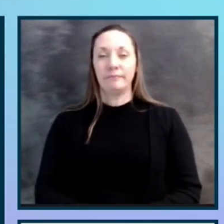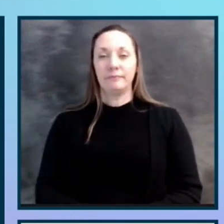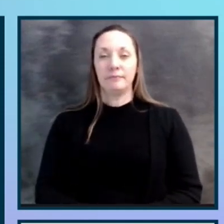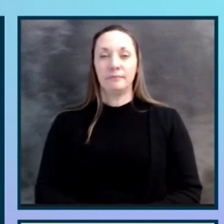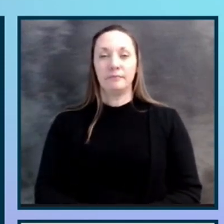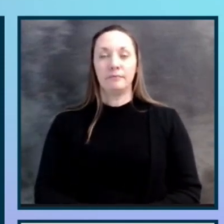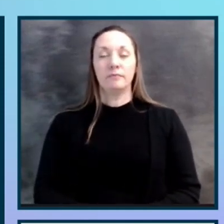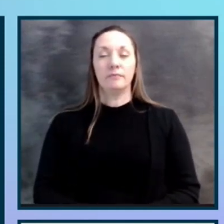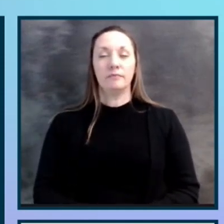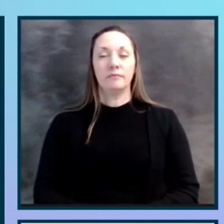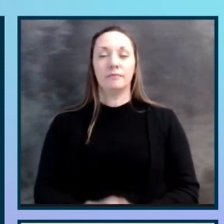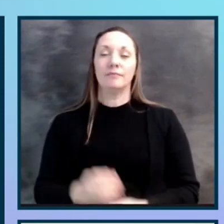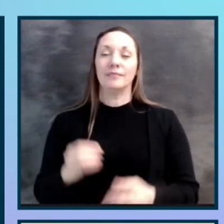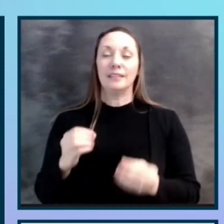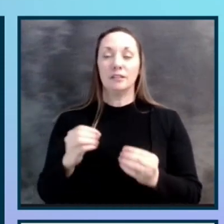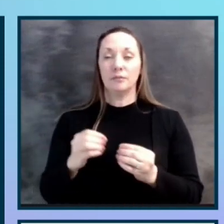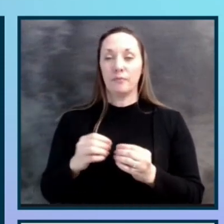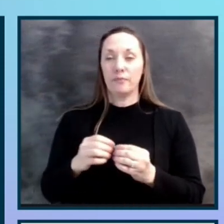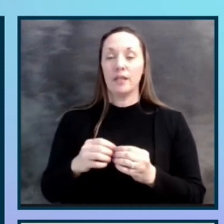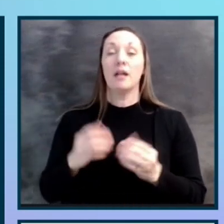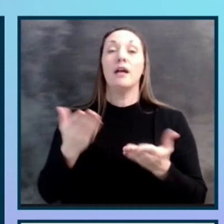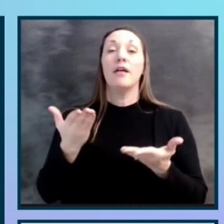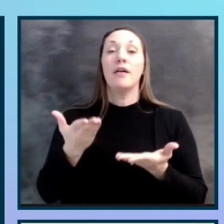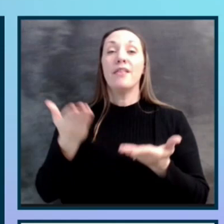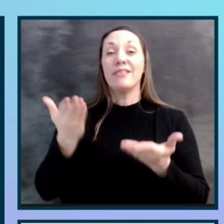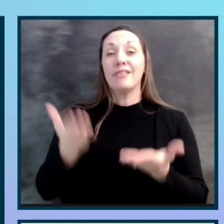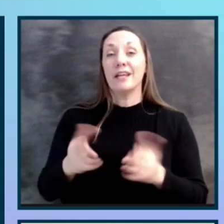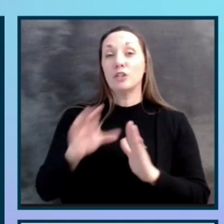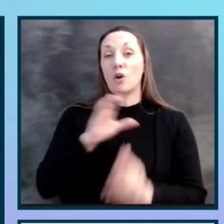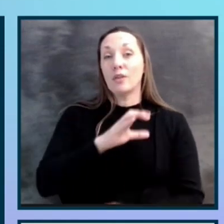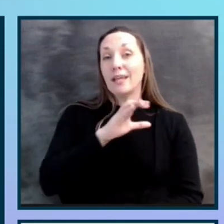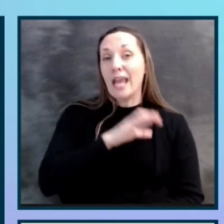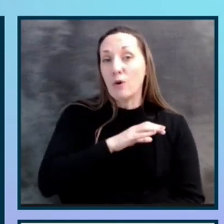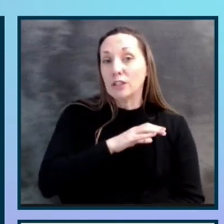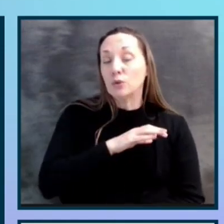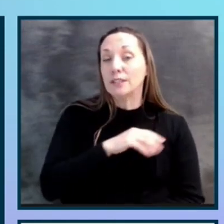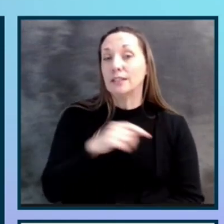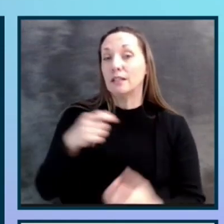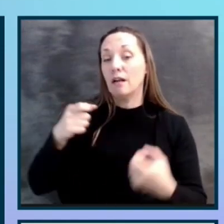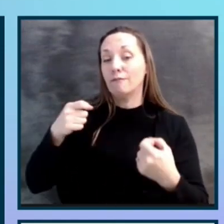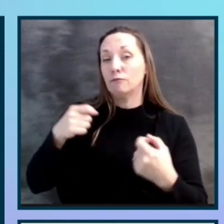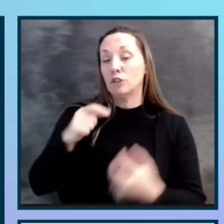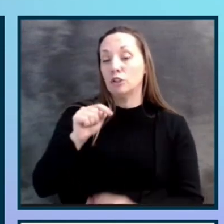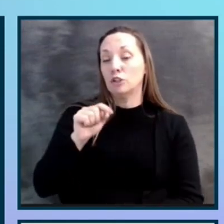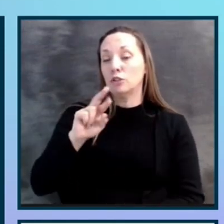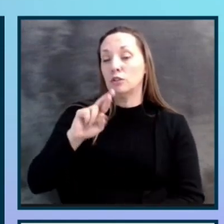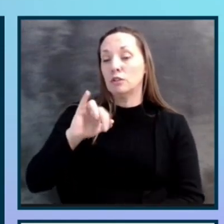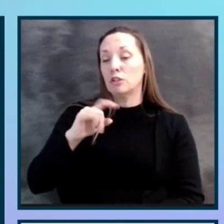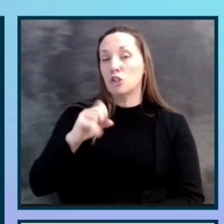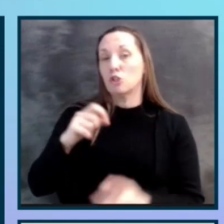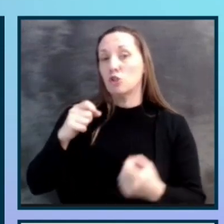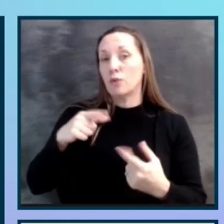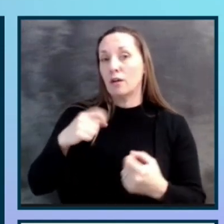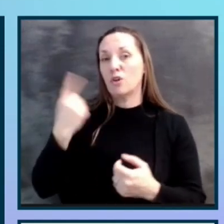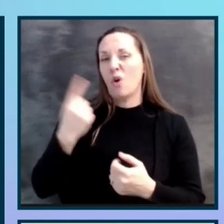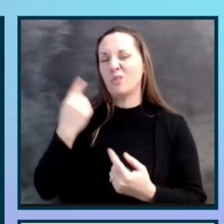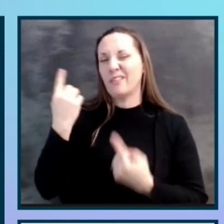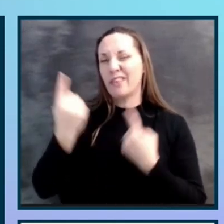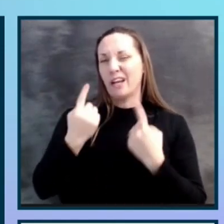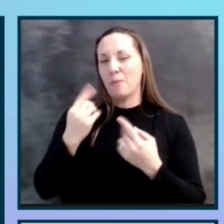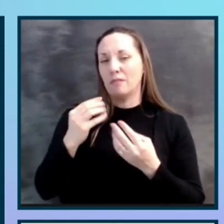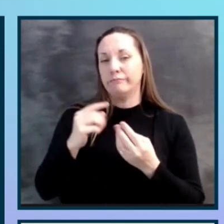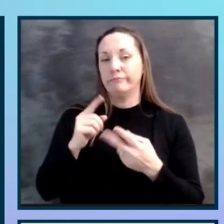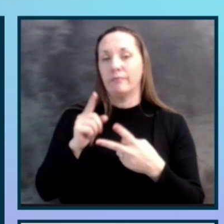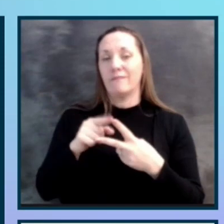Digging just a little deeper, these are the characteristics of triggers that we must always consider. The first is mind